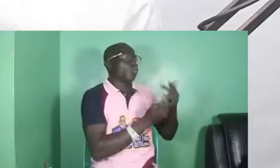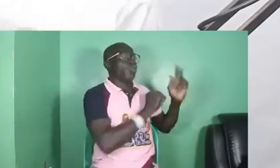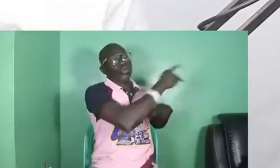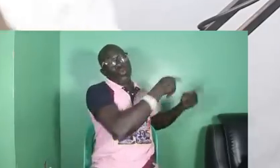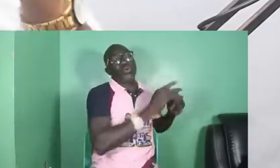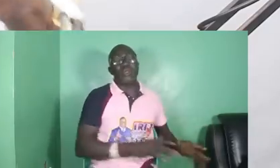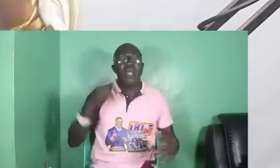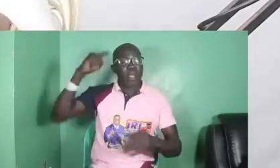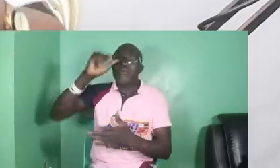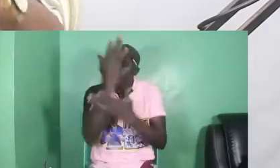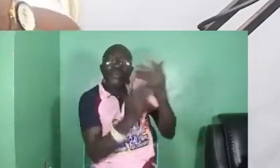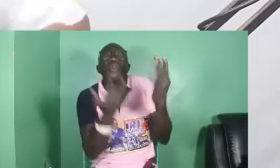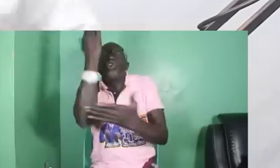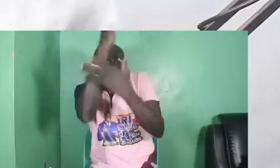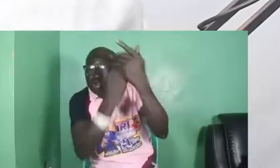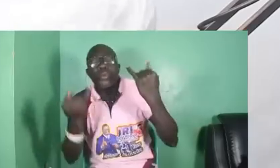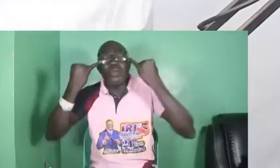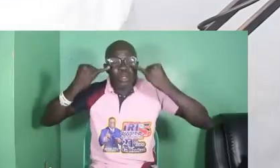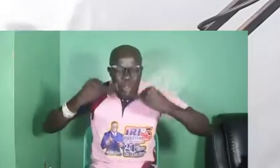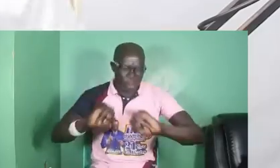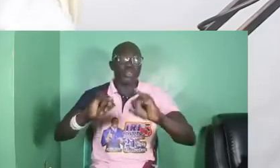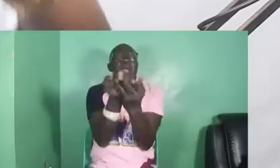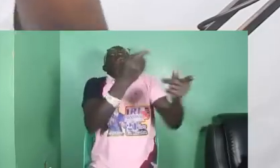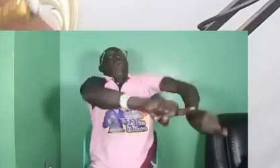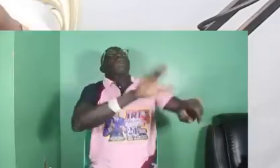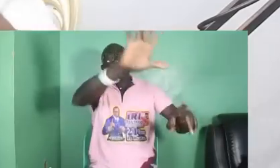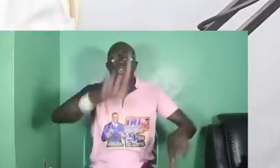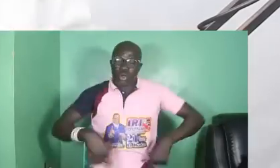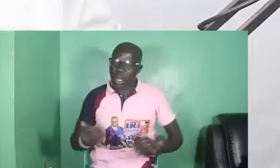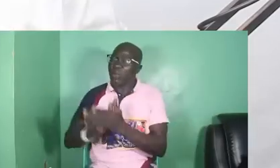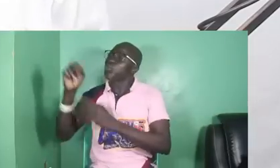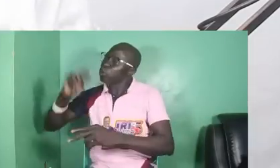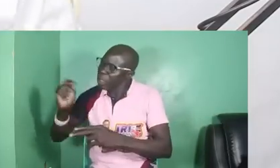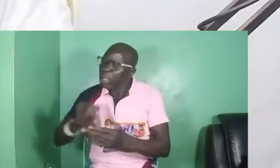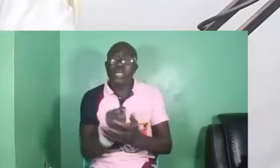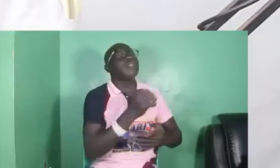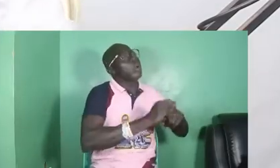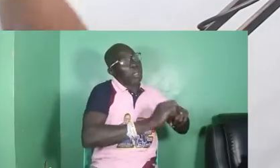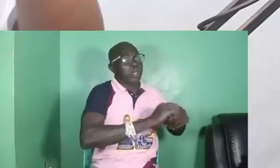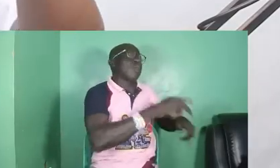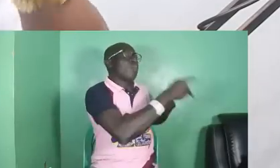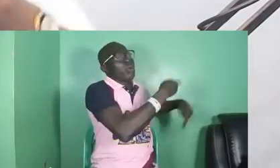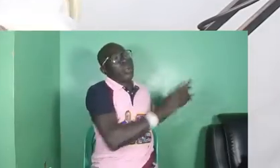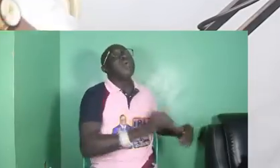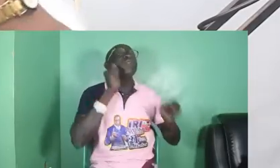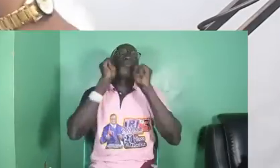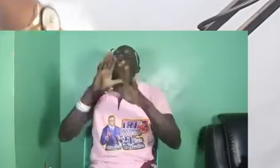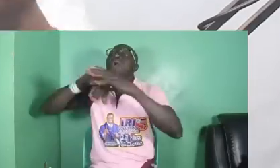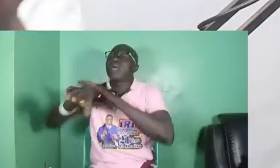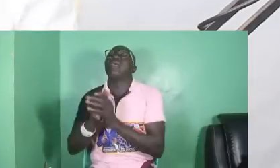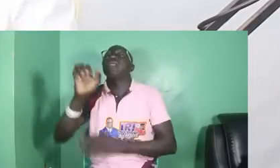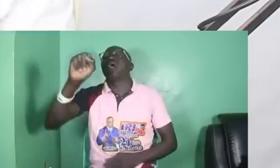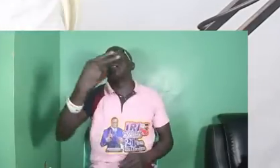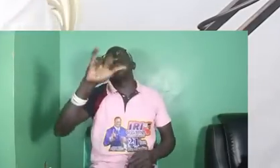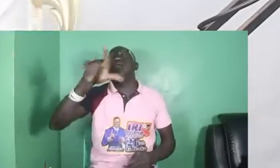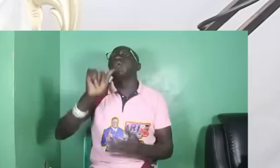Woli? For some issue that's happening in your life. You need major prophet. Oh, do you know Woli? Woman, you want Shiloh. That woman was